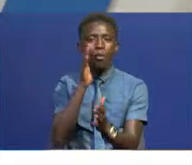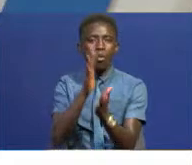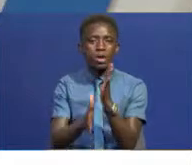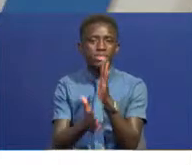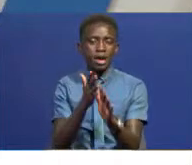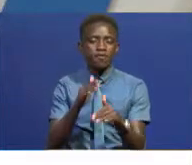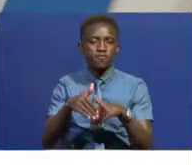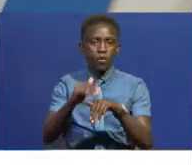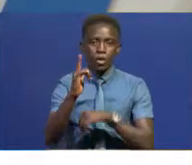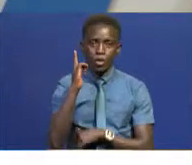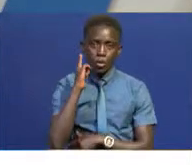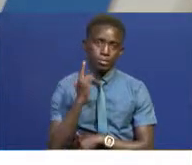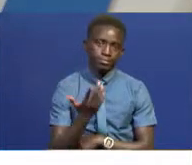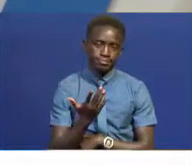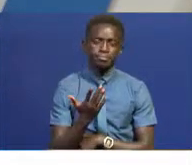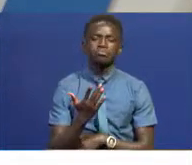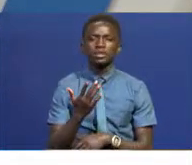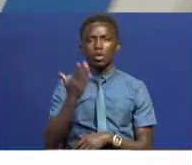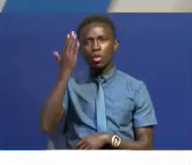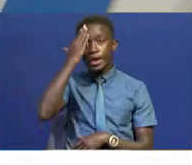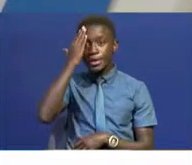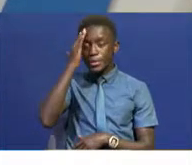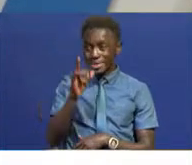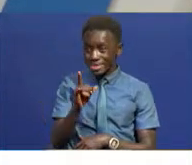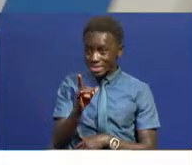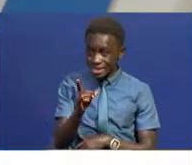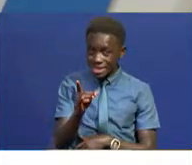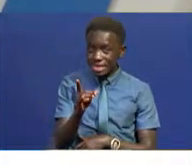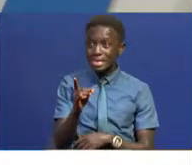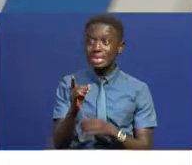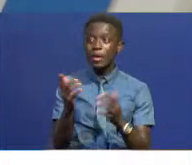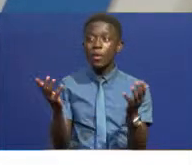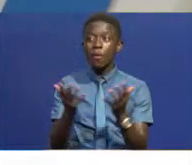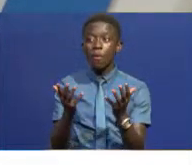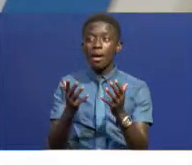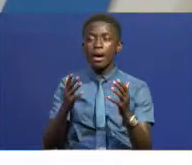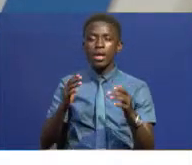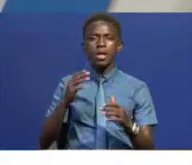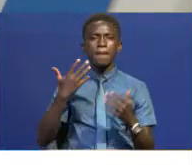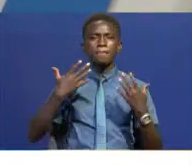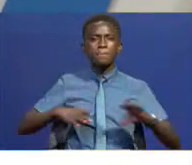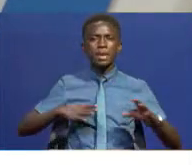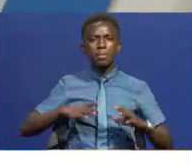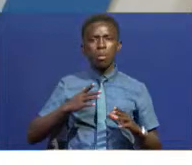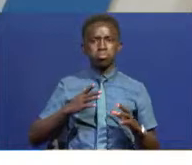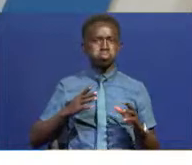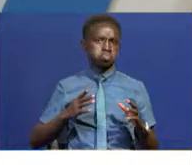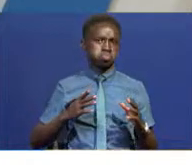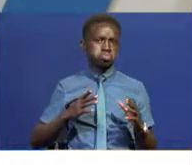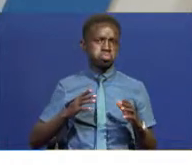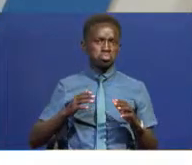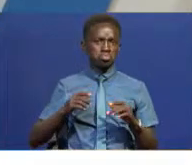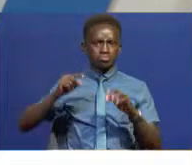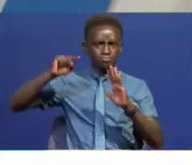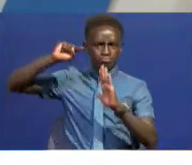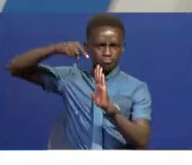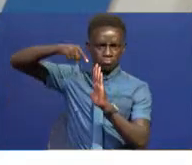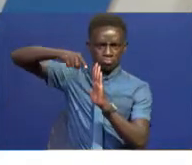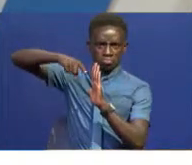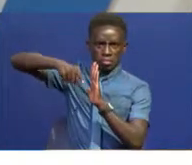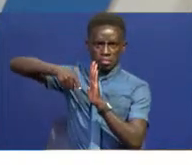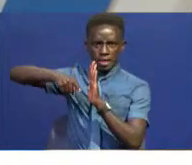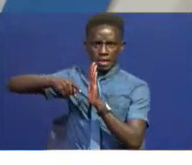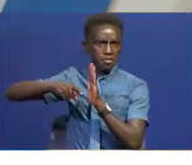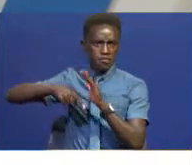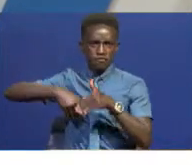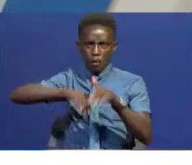where those who intend to engage in illegal mining, they usually tend